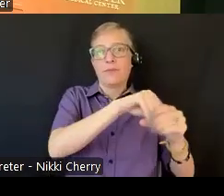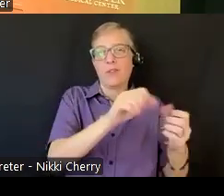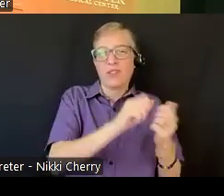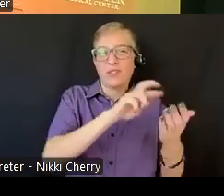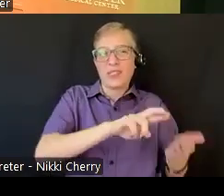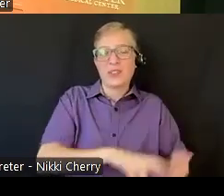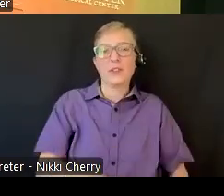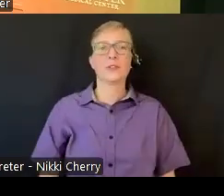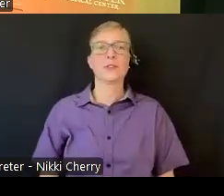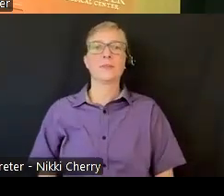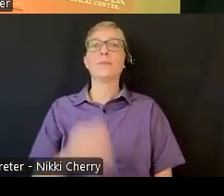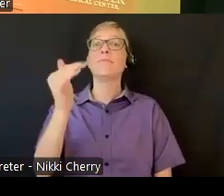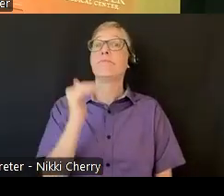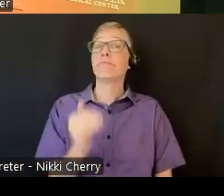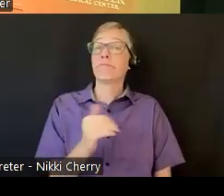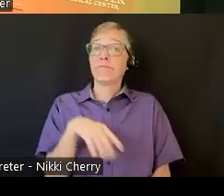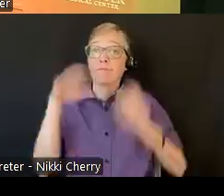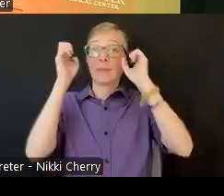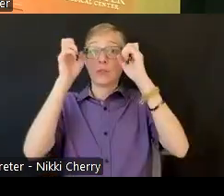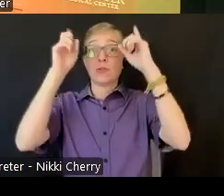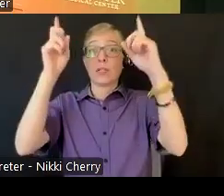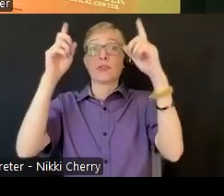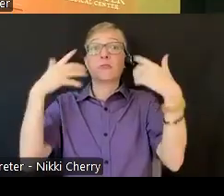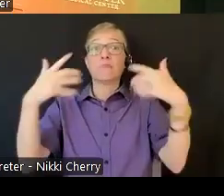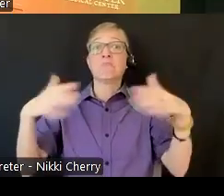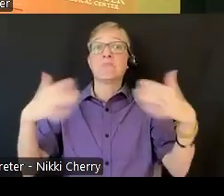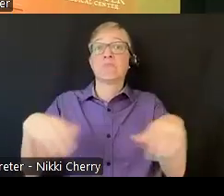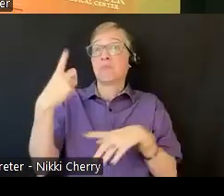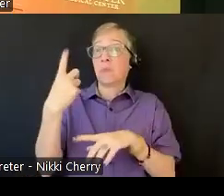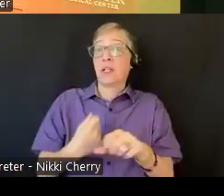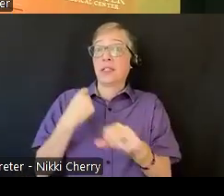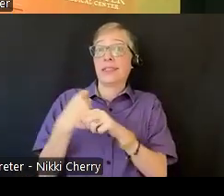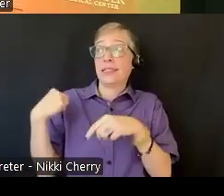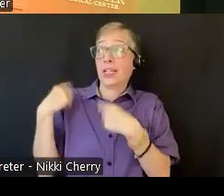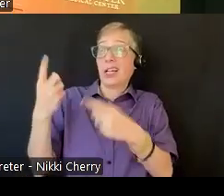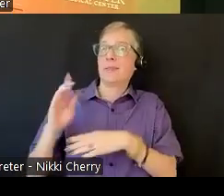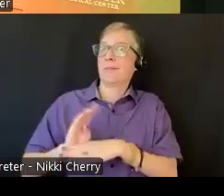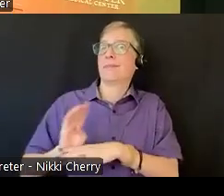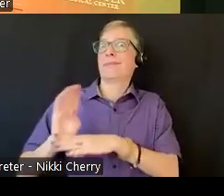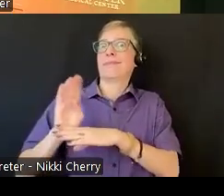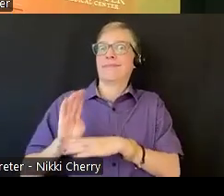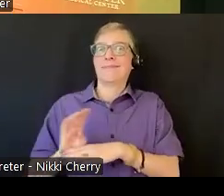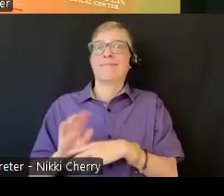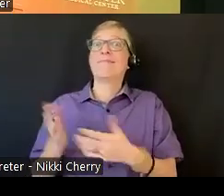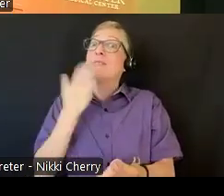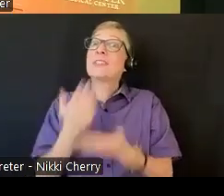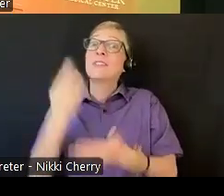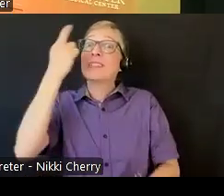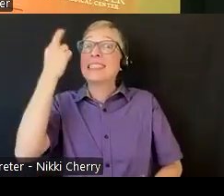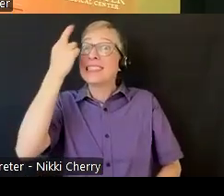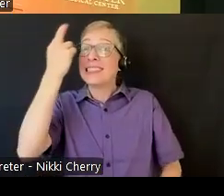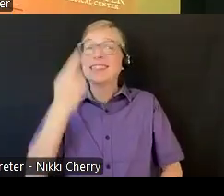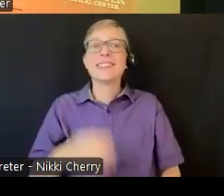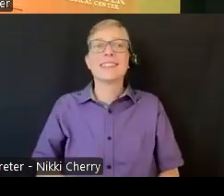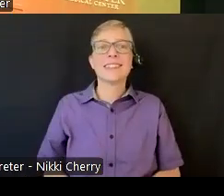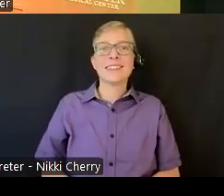Education also has been very eventful over the past year for good reason, and for the happy occasions of now